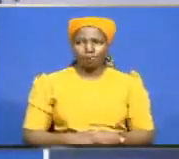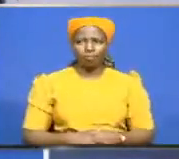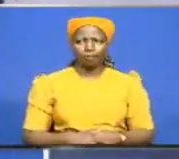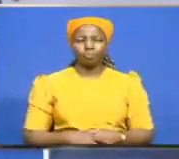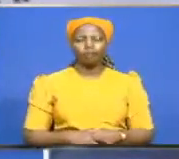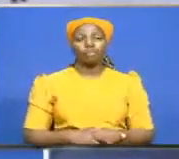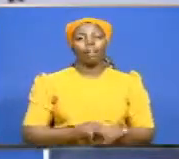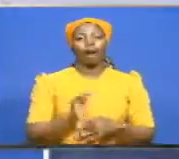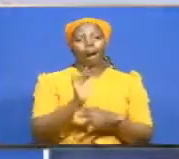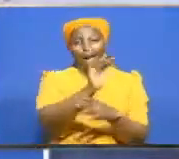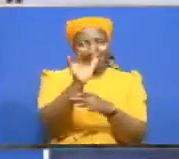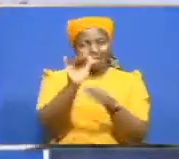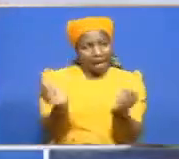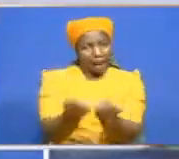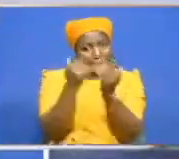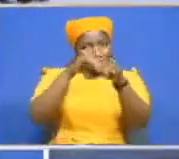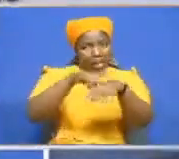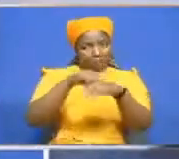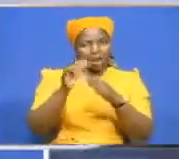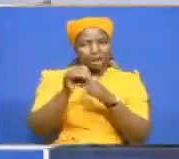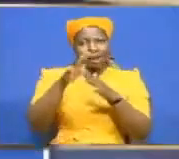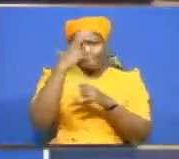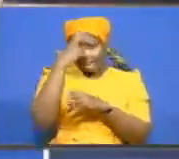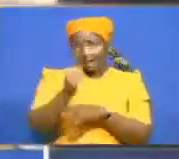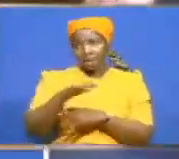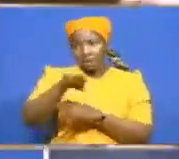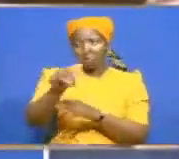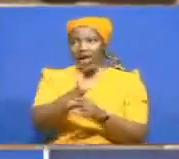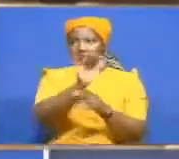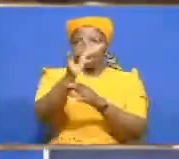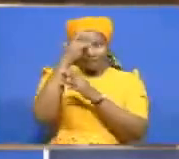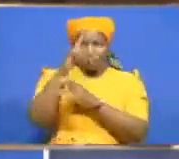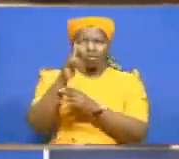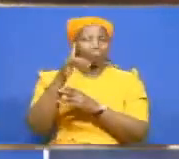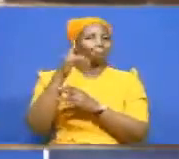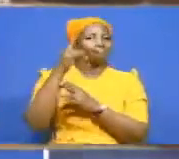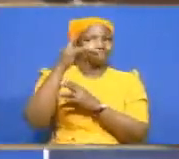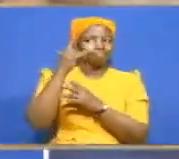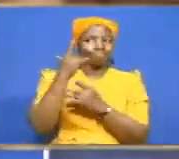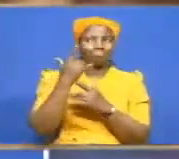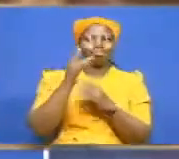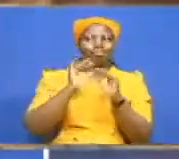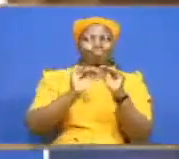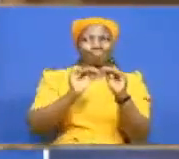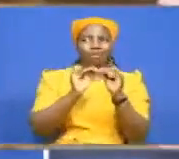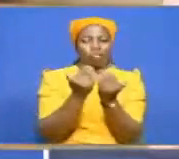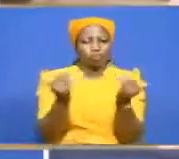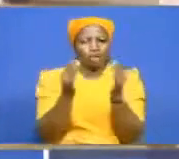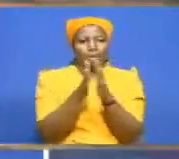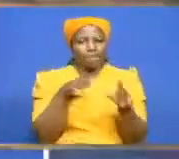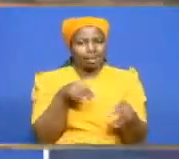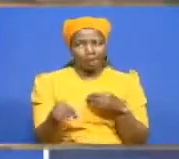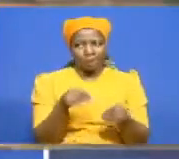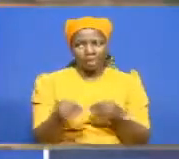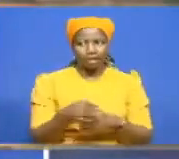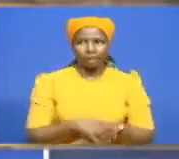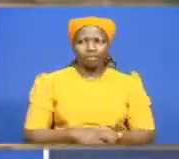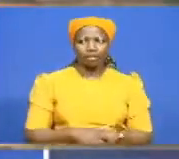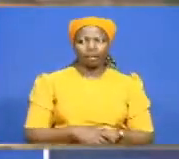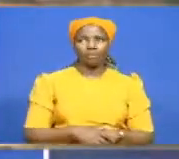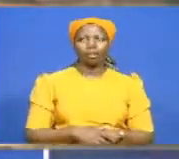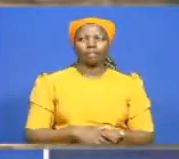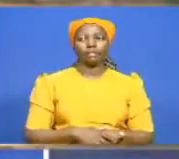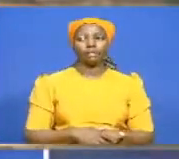The calls coming even as leaders in Kajiado County call for intellectual empowerment of children living with disability. The